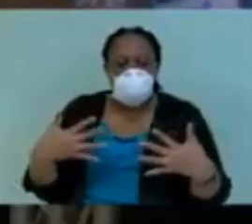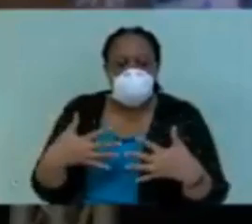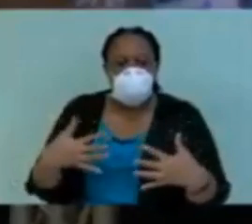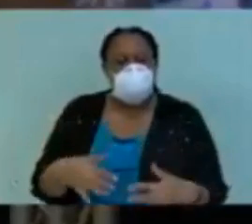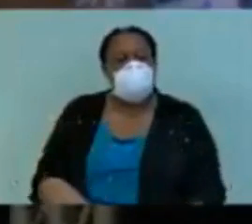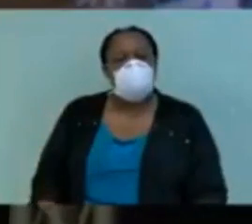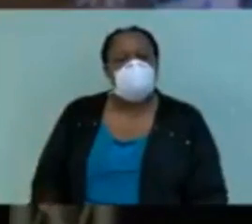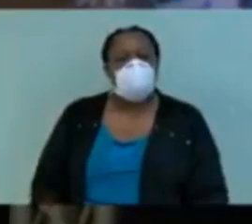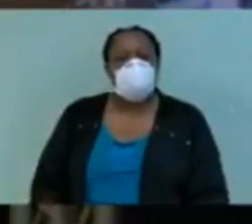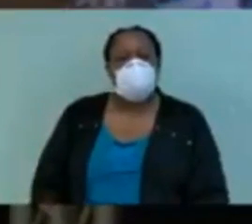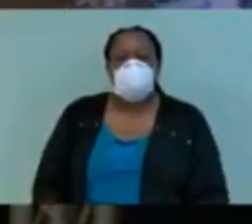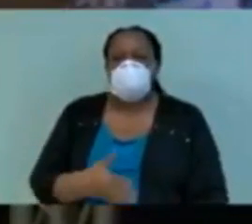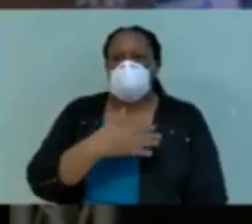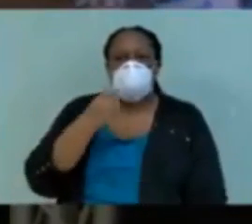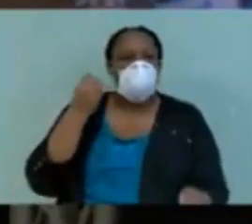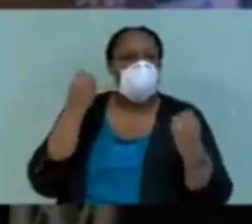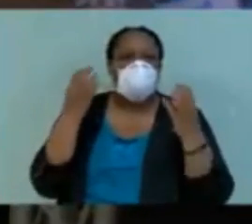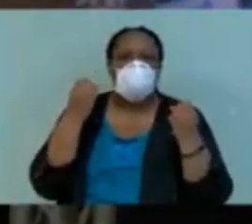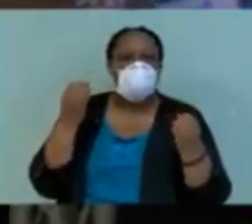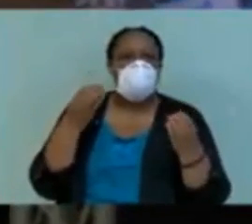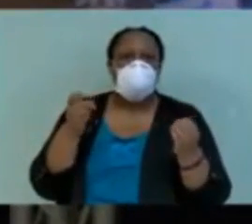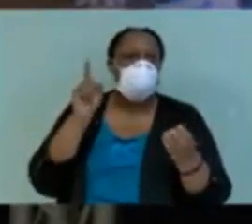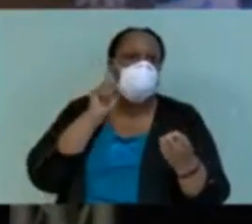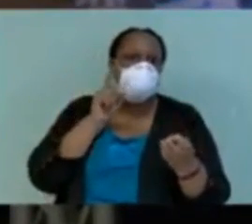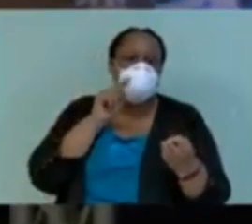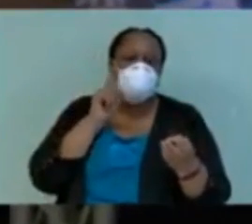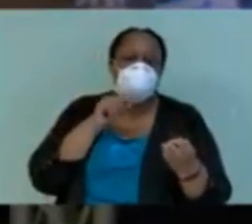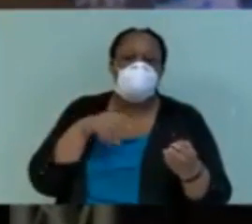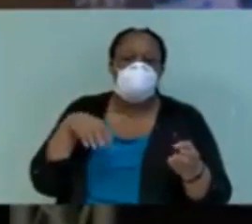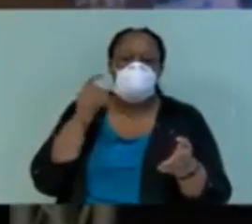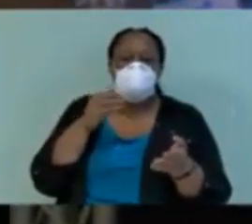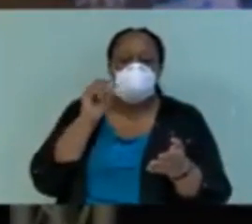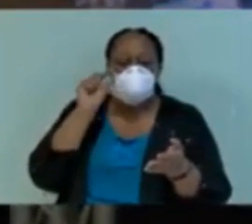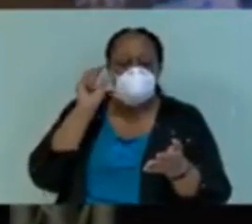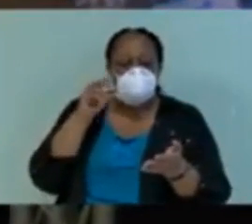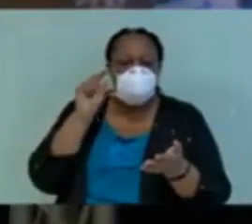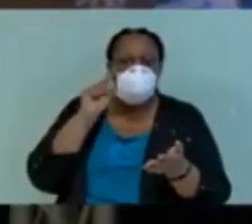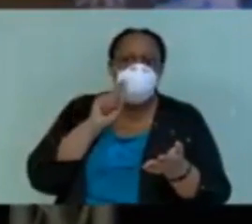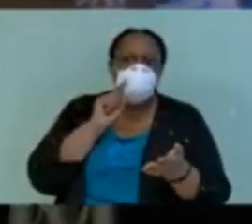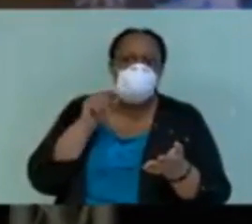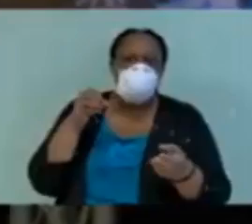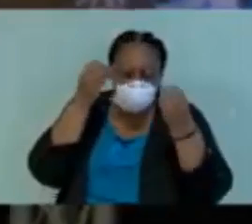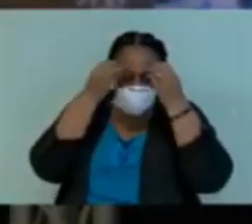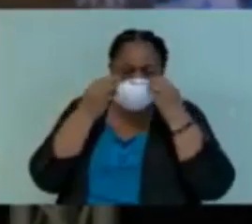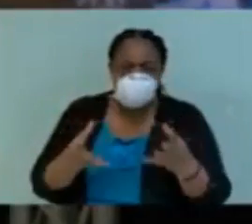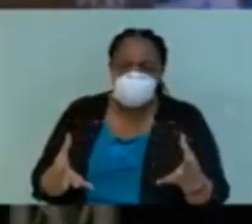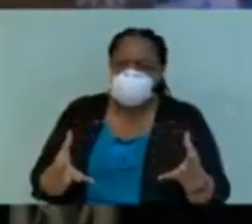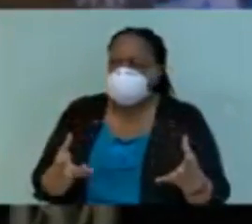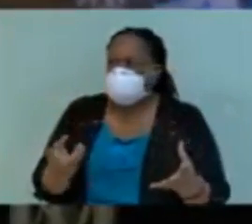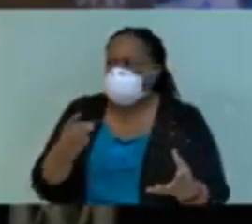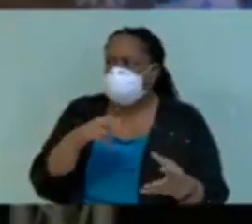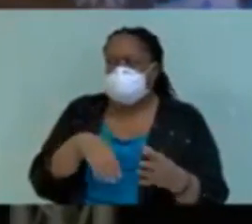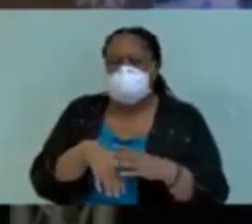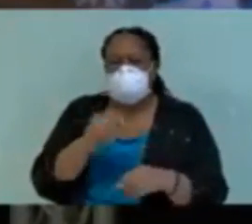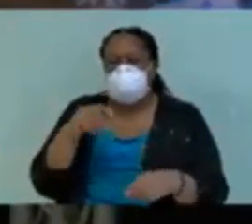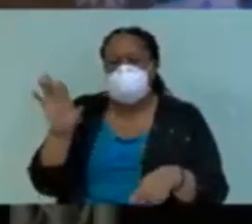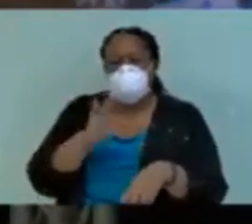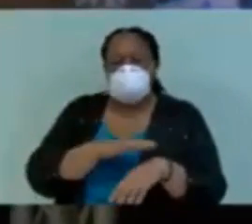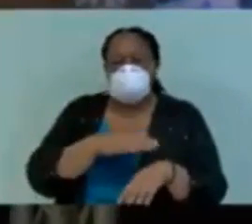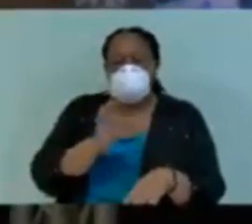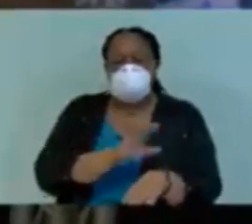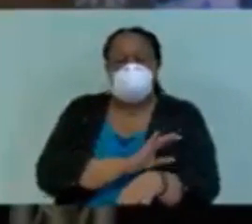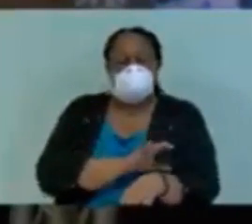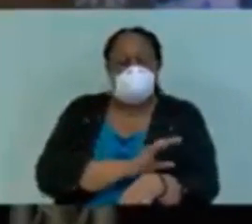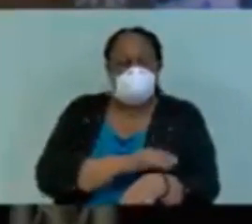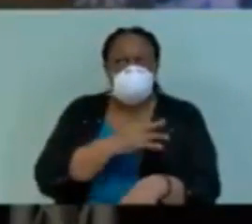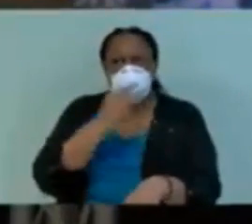COVID-19 virus. The staff of the authority has been exemplary in their performance over the long haul. It